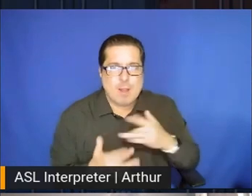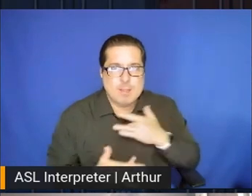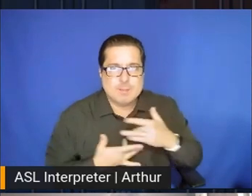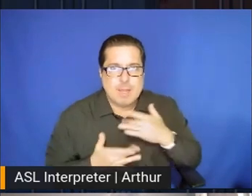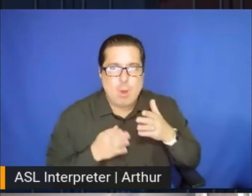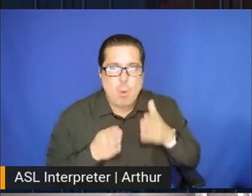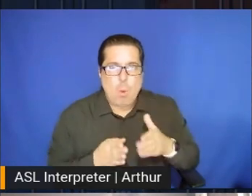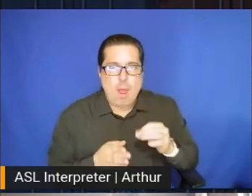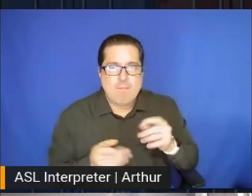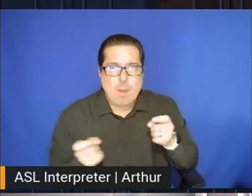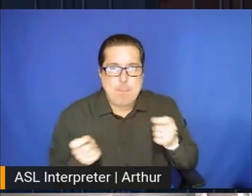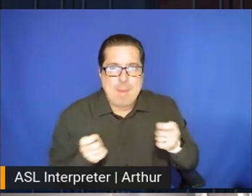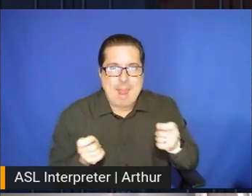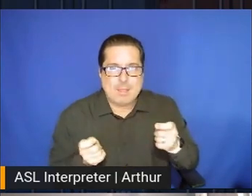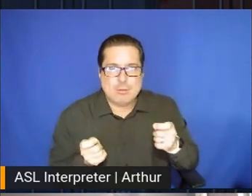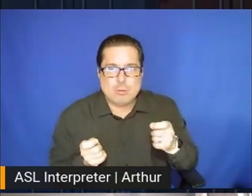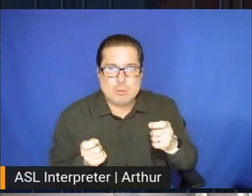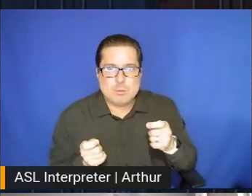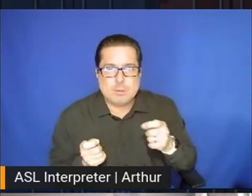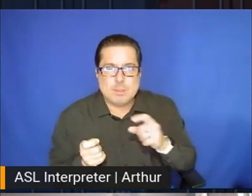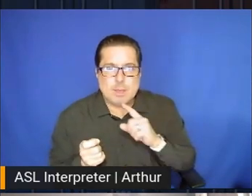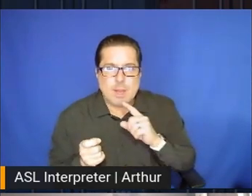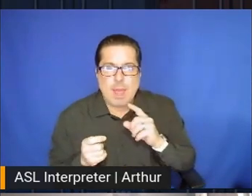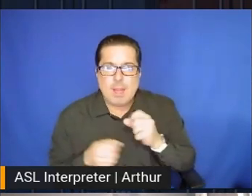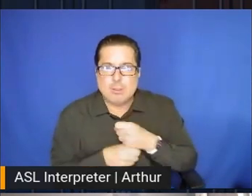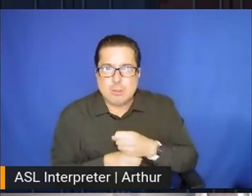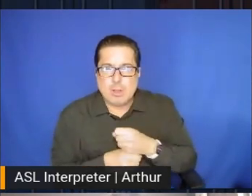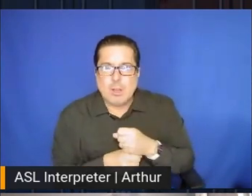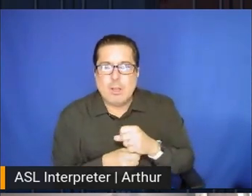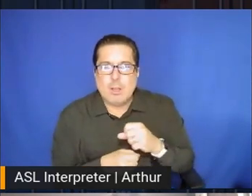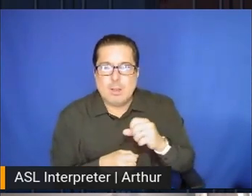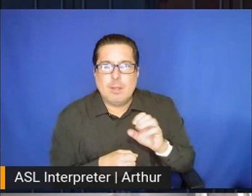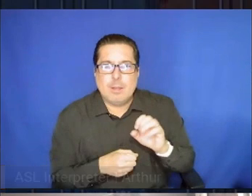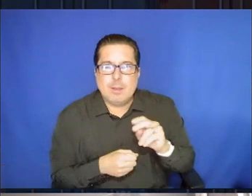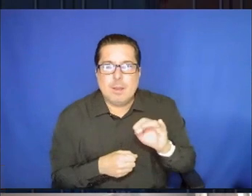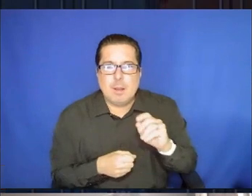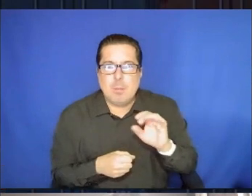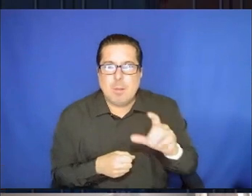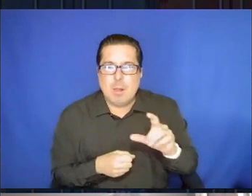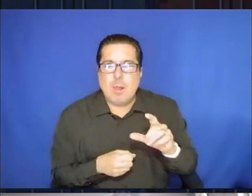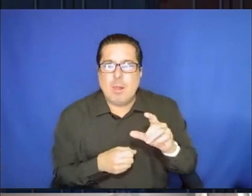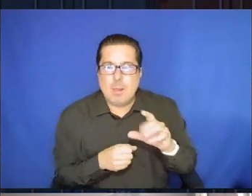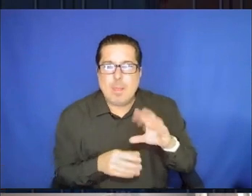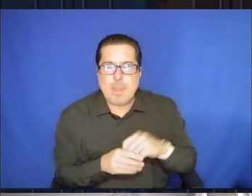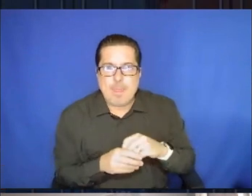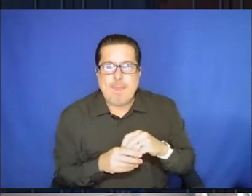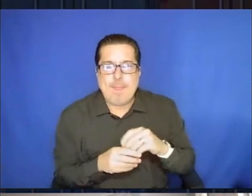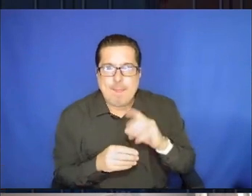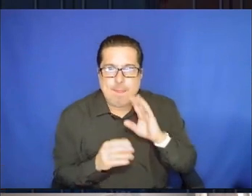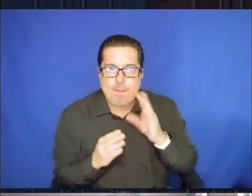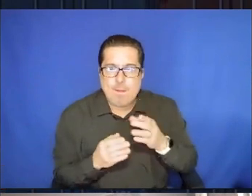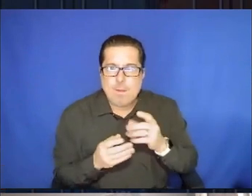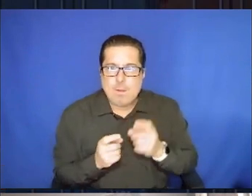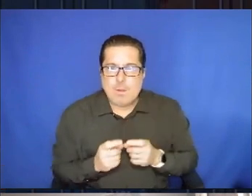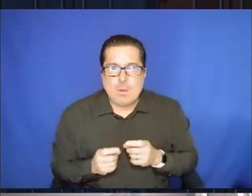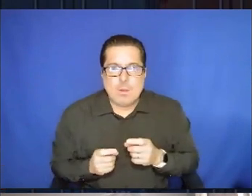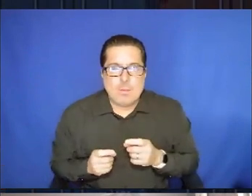of managing YAML and generating YAML for Kubernetes. More importantly, this is